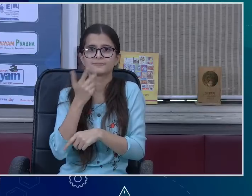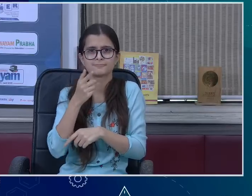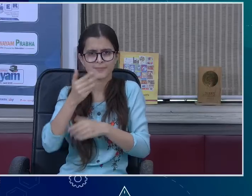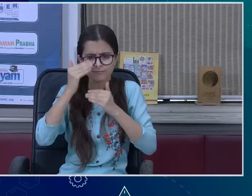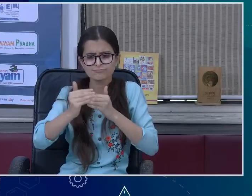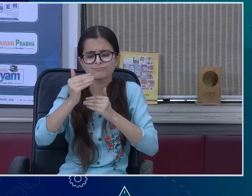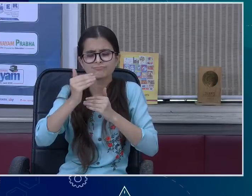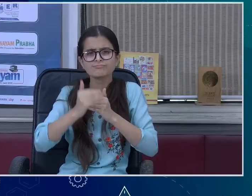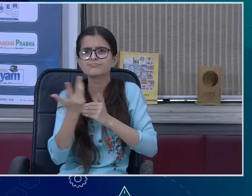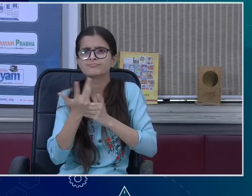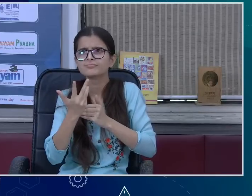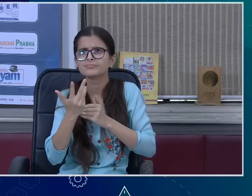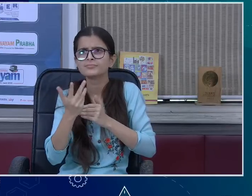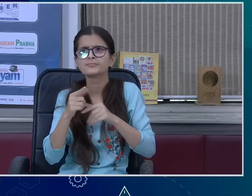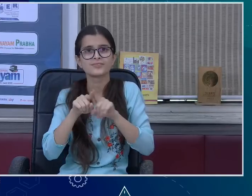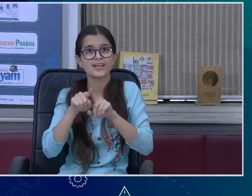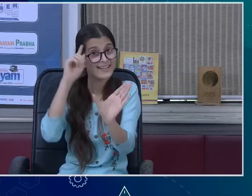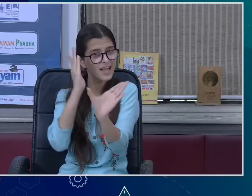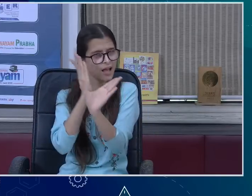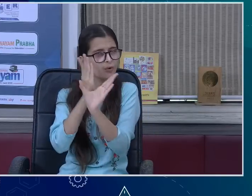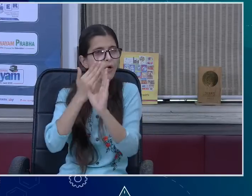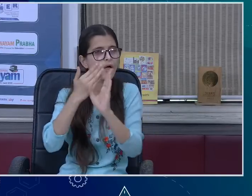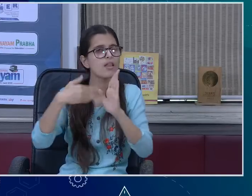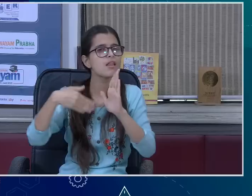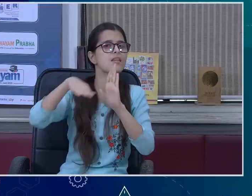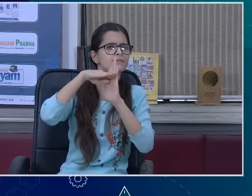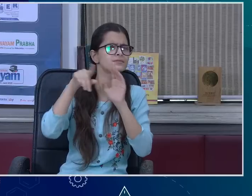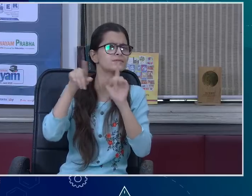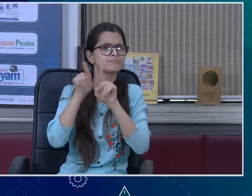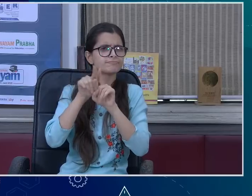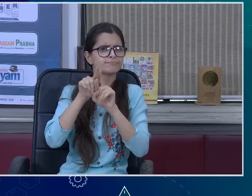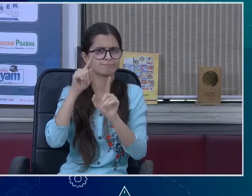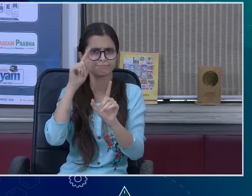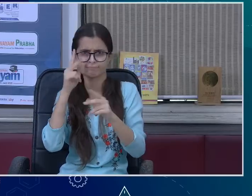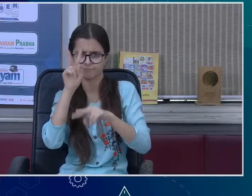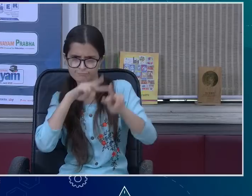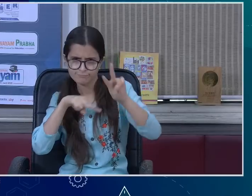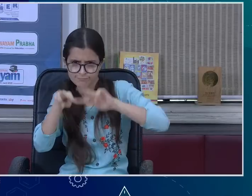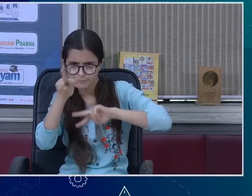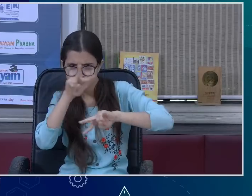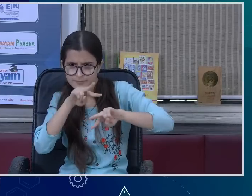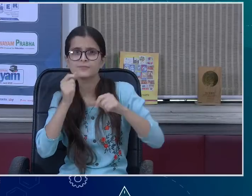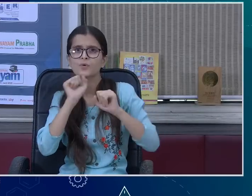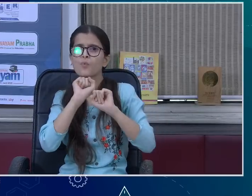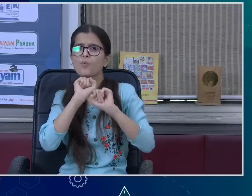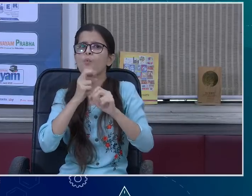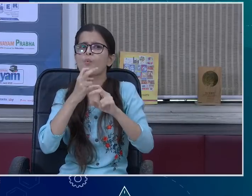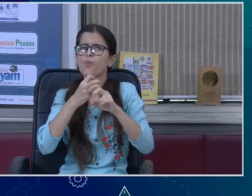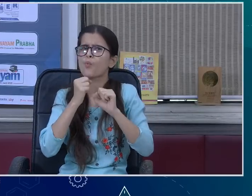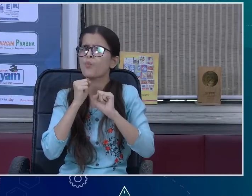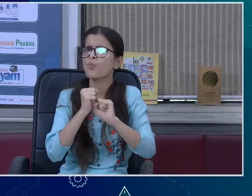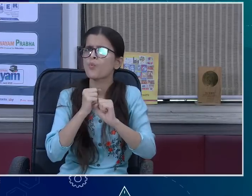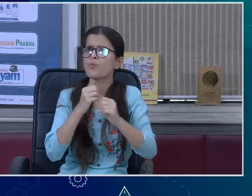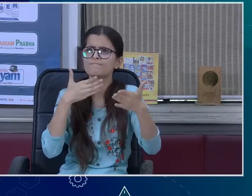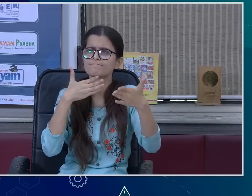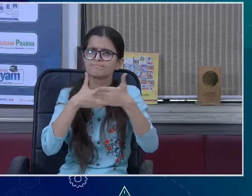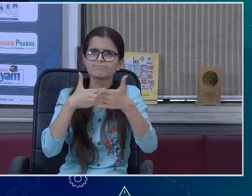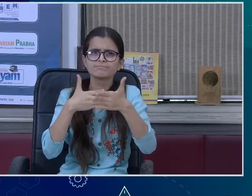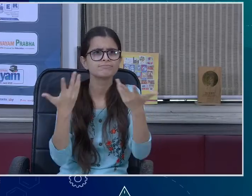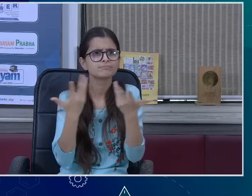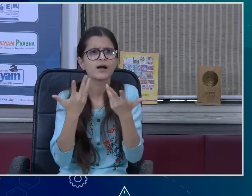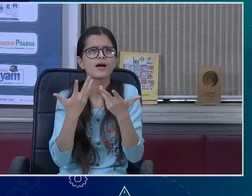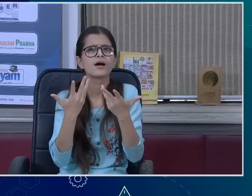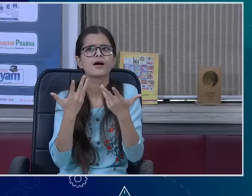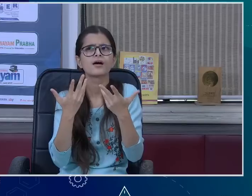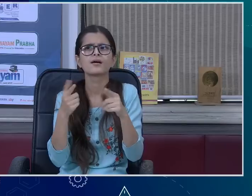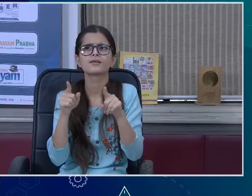going on at the psychological level, that we can see they have difficulty even in the processing of the information, which